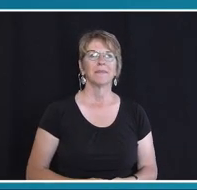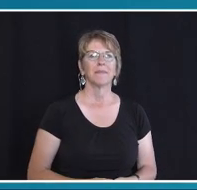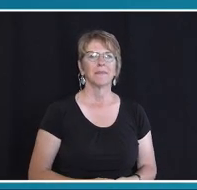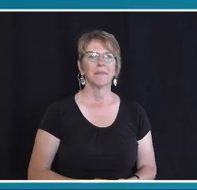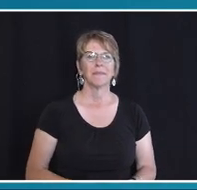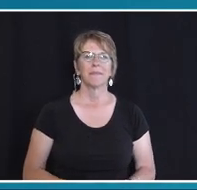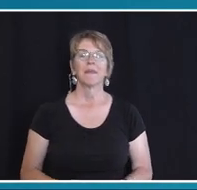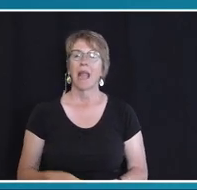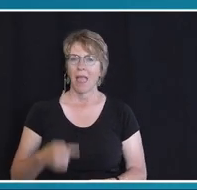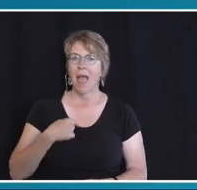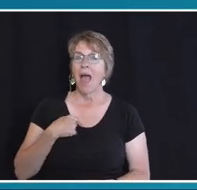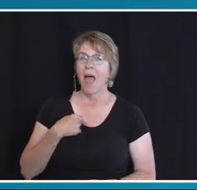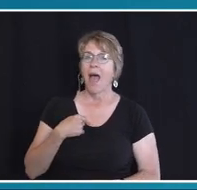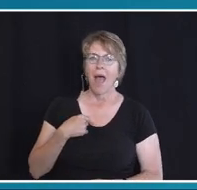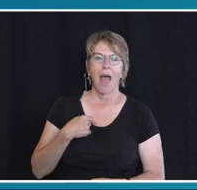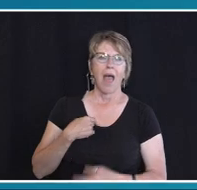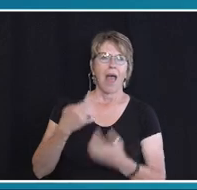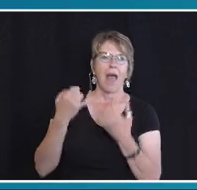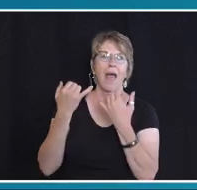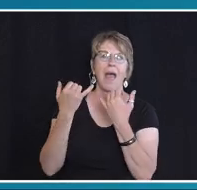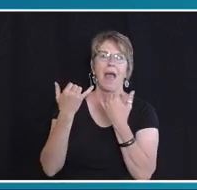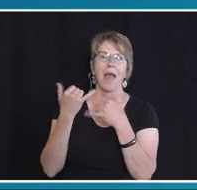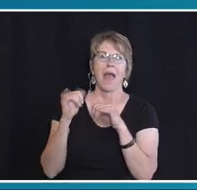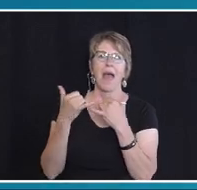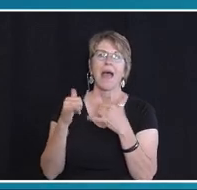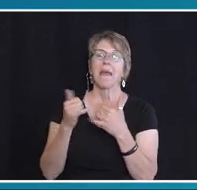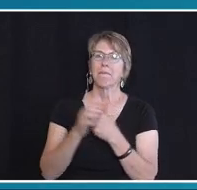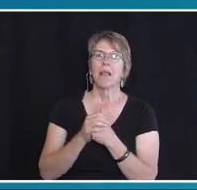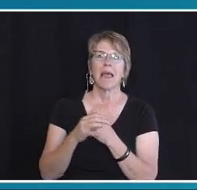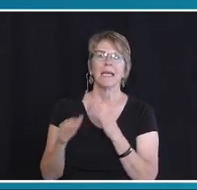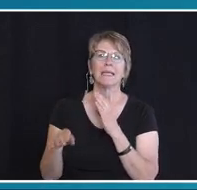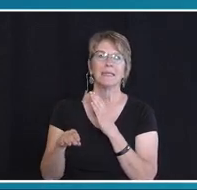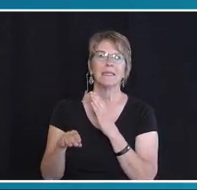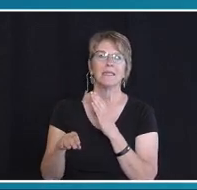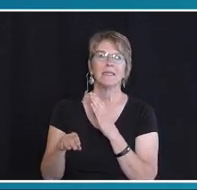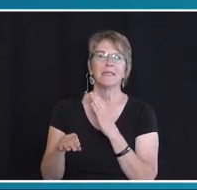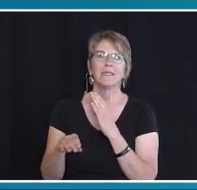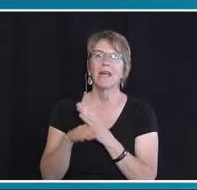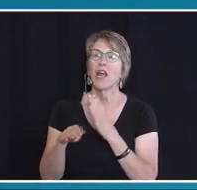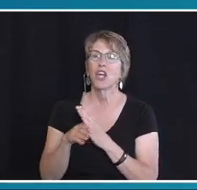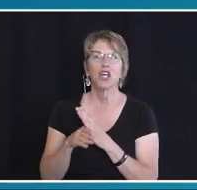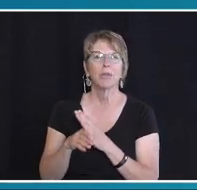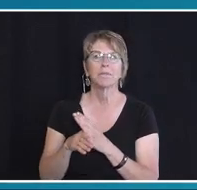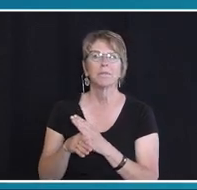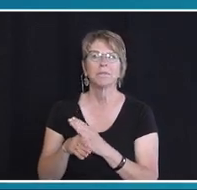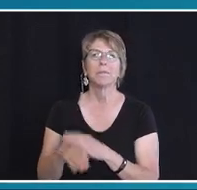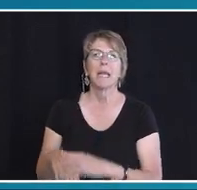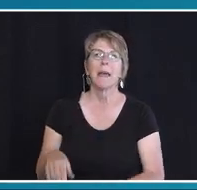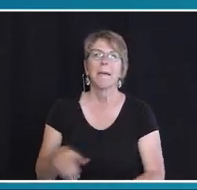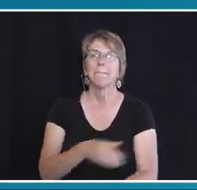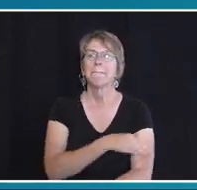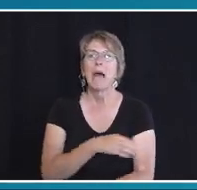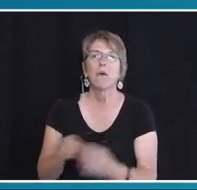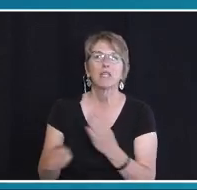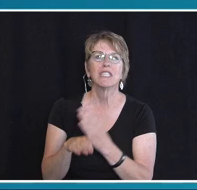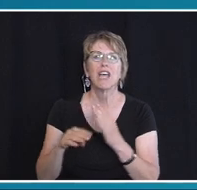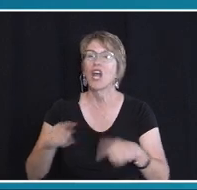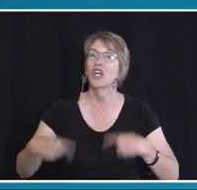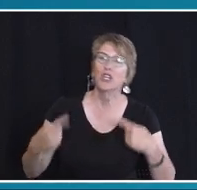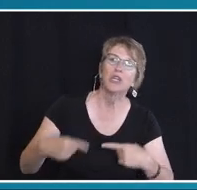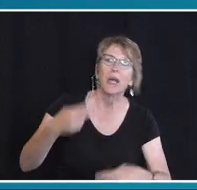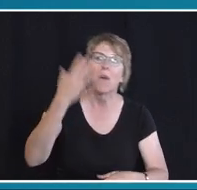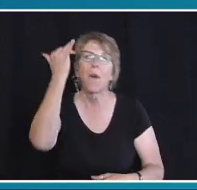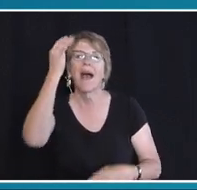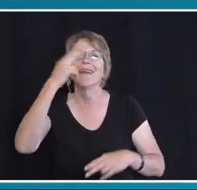I play polo soccer. Why do you like polo soccer? Because it's so fun. Because it's fun?